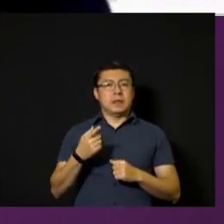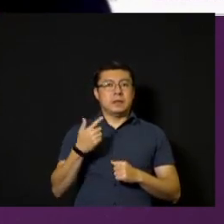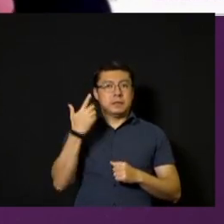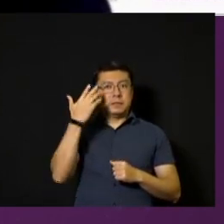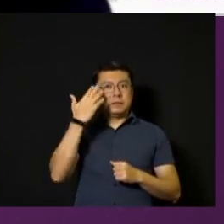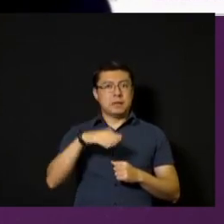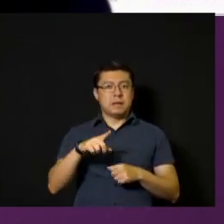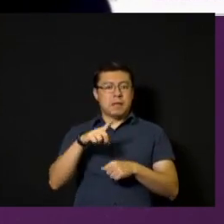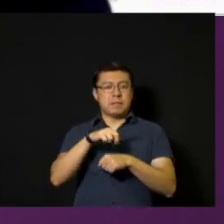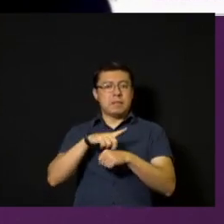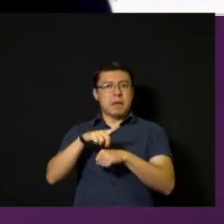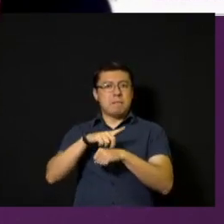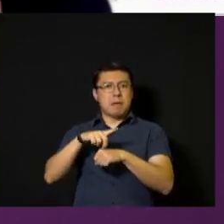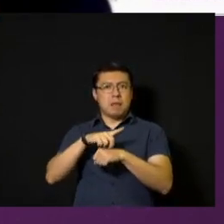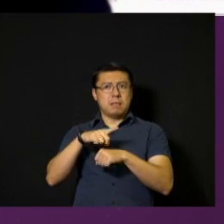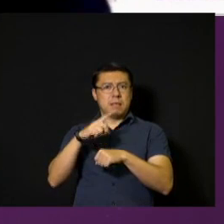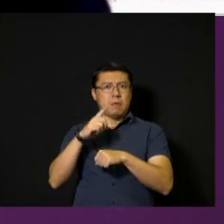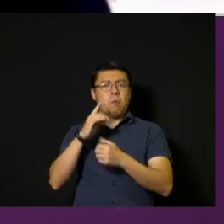impression that